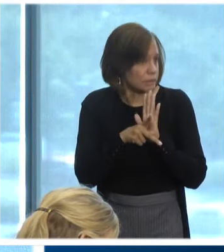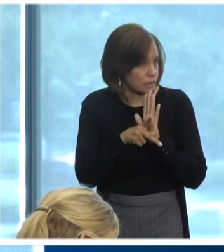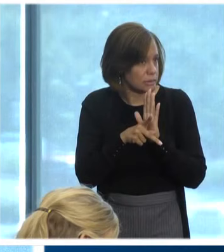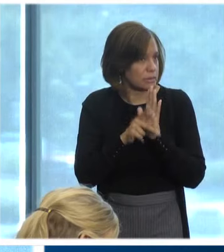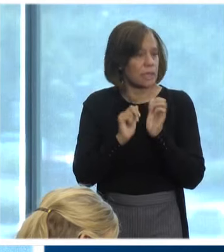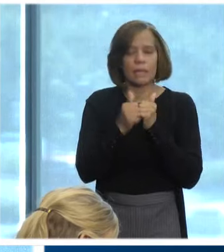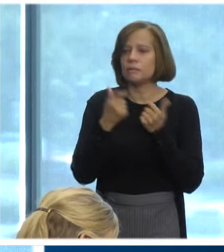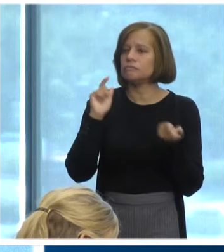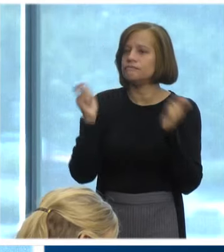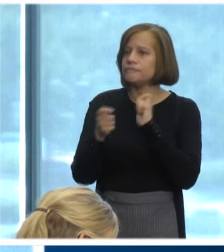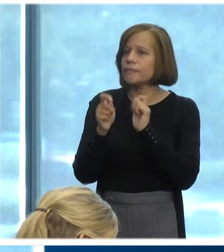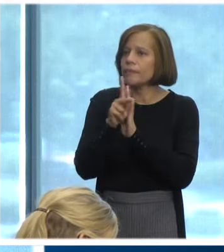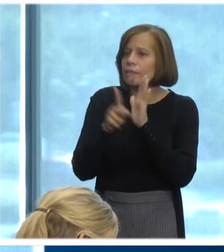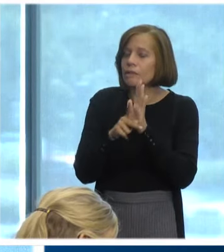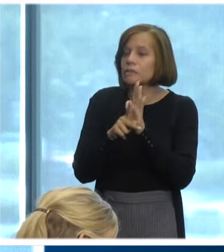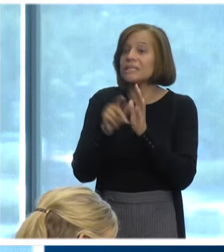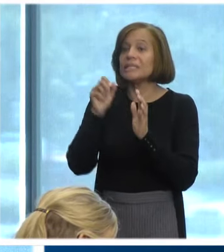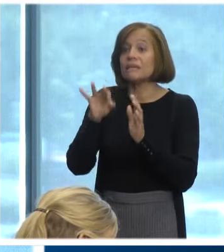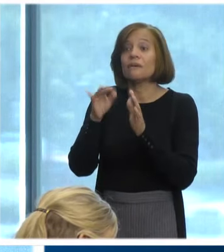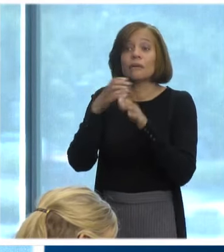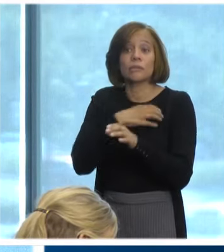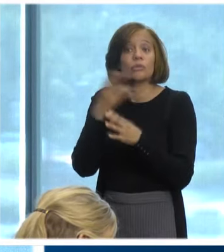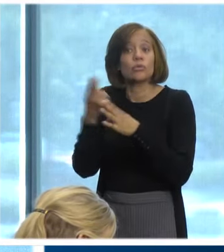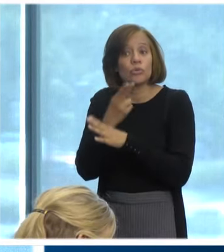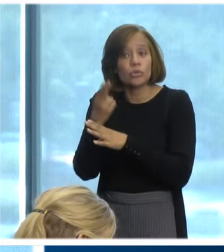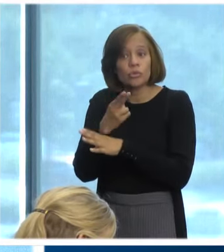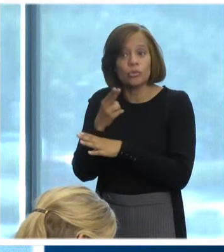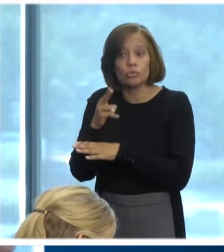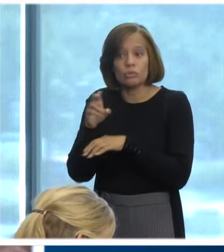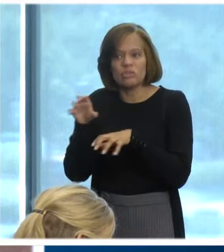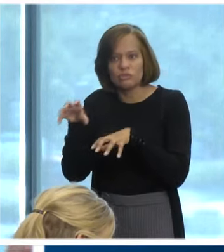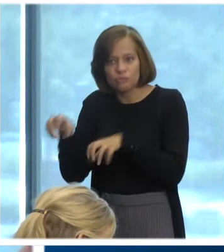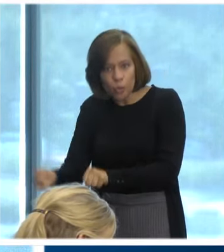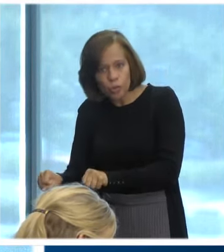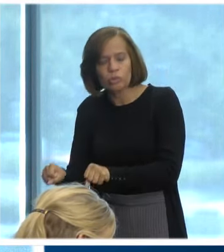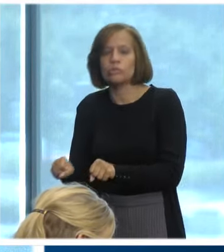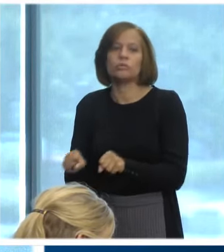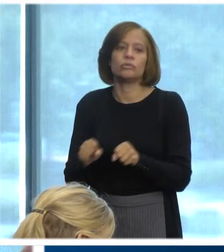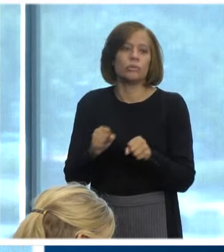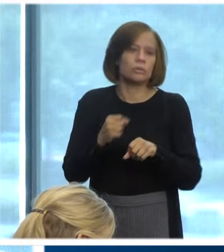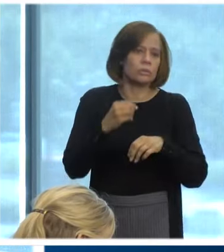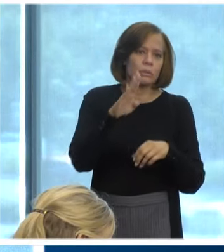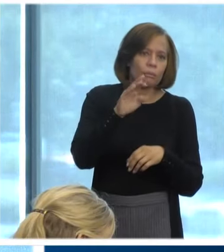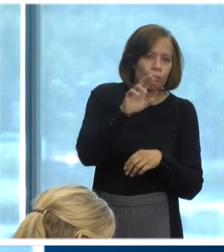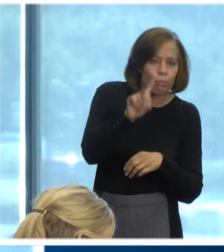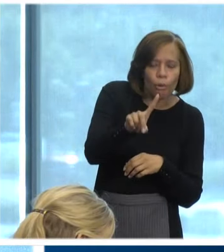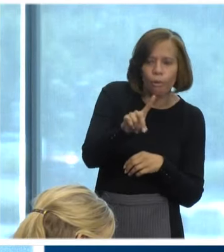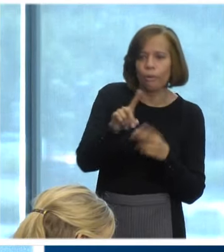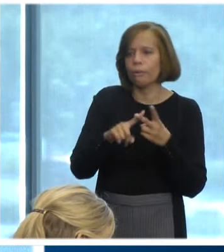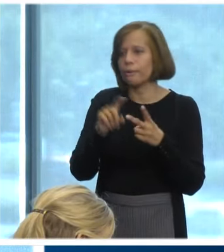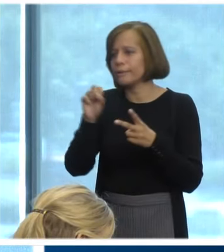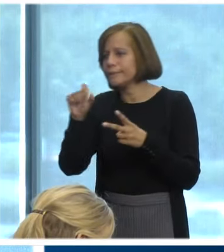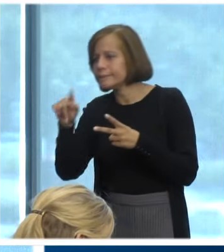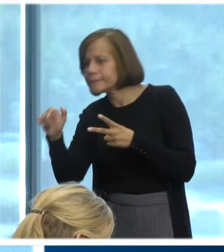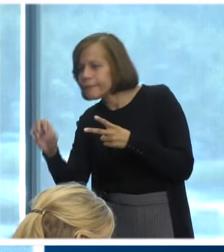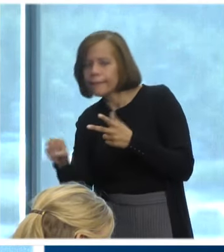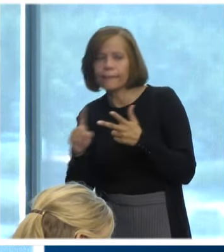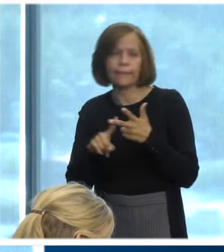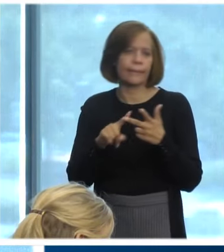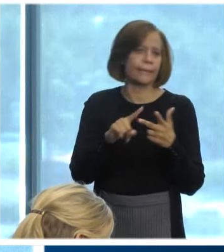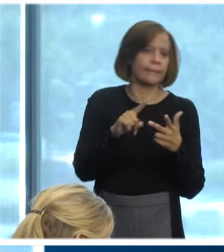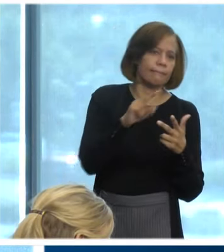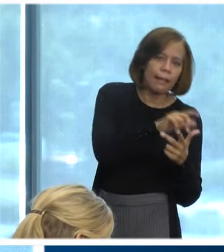that officers that are using force at Broad and High and then State and High and Town and High and Mountain High and then back up to Long and High,